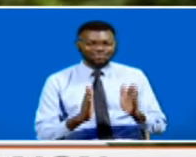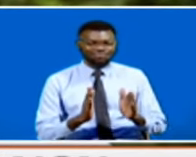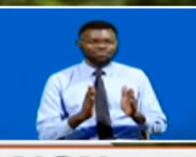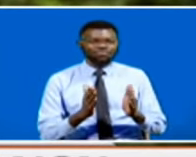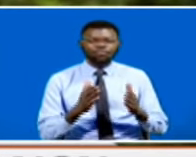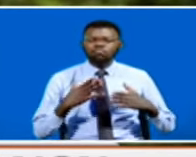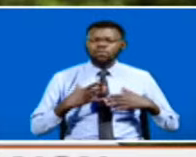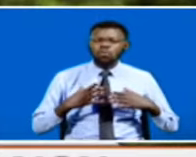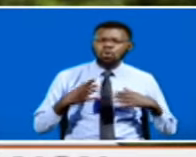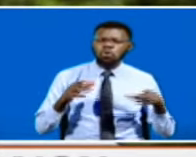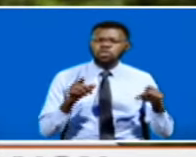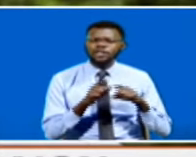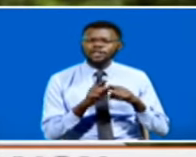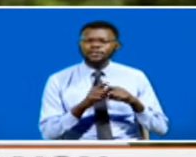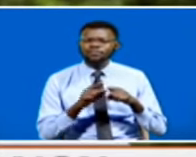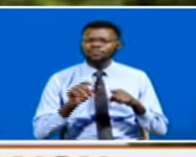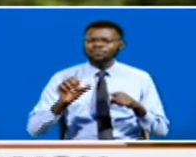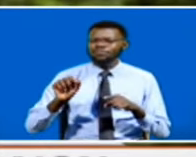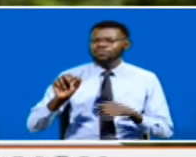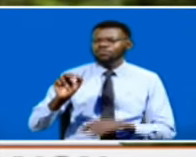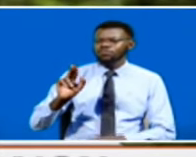People like Suluhu, Kagame,